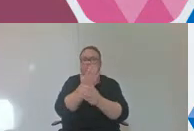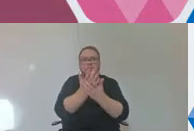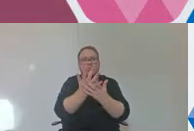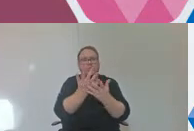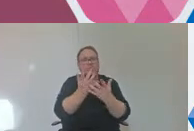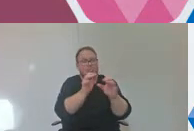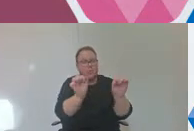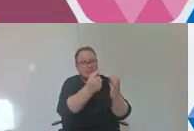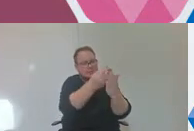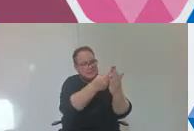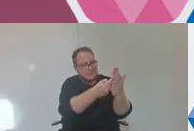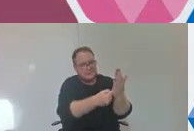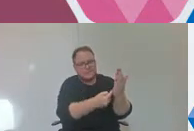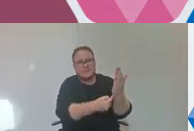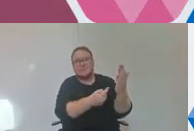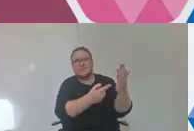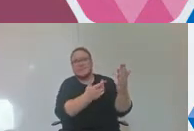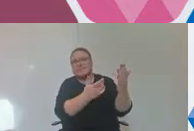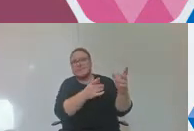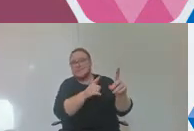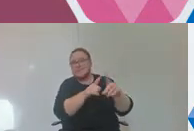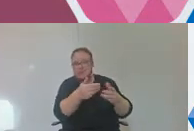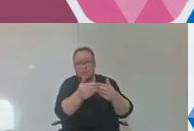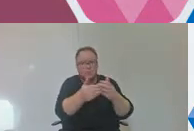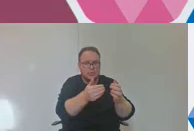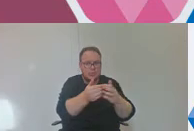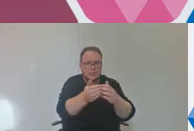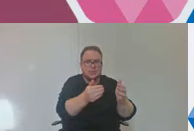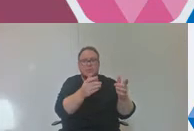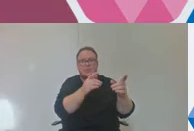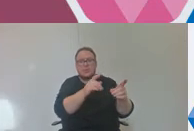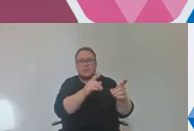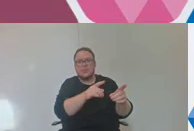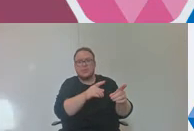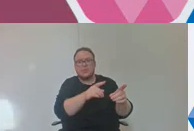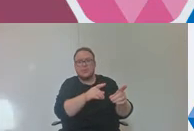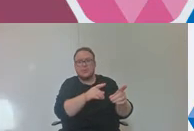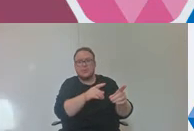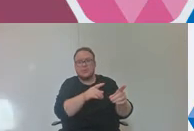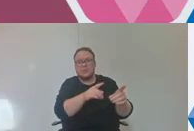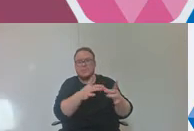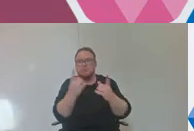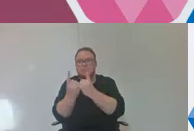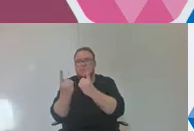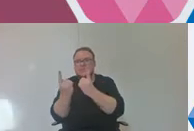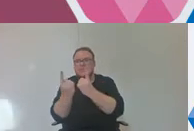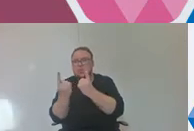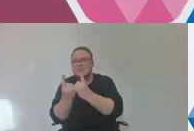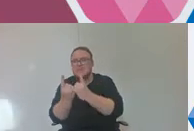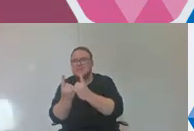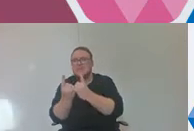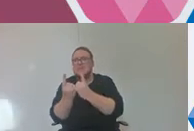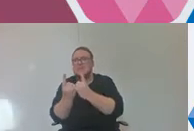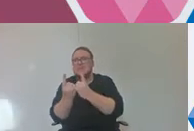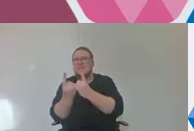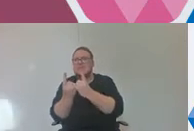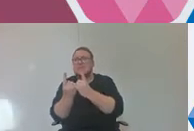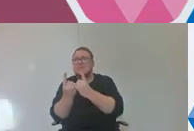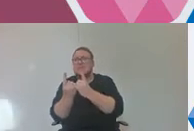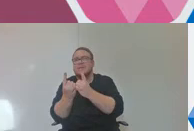the transition period for integrated care, and don't, because resources are going to pass, greater and greater